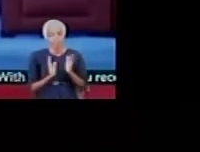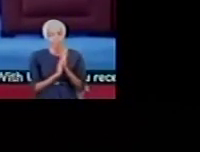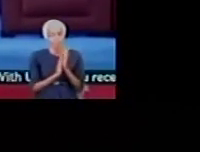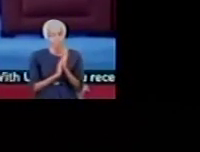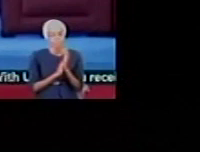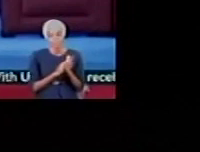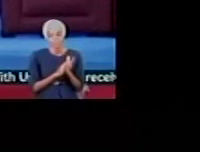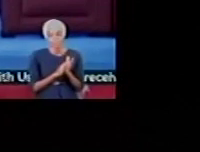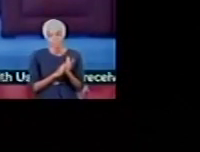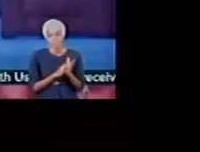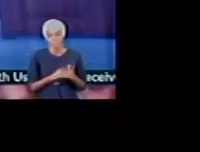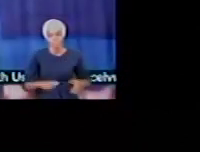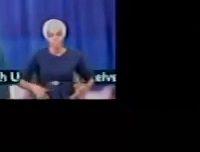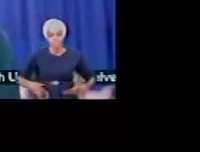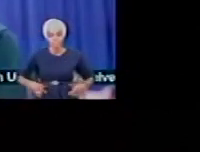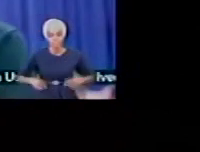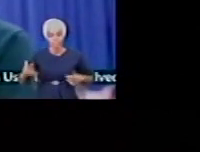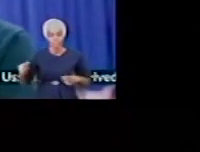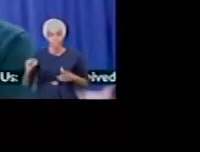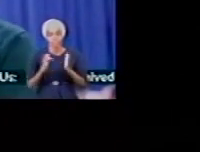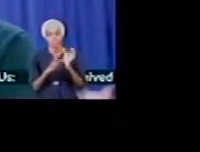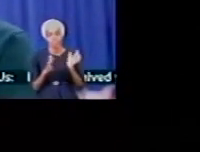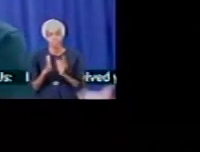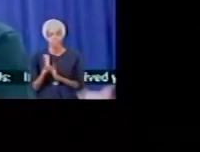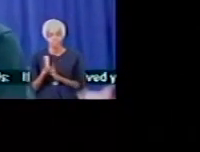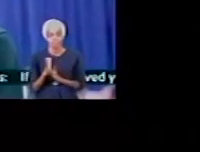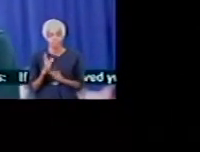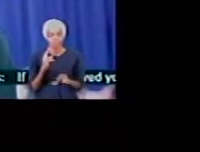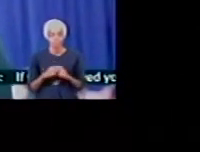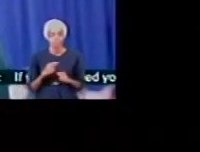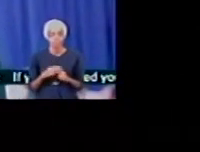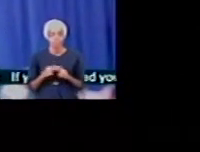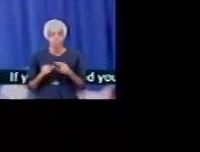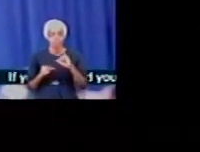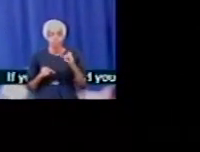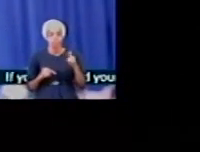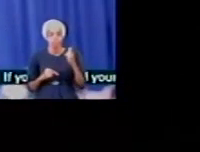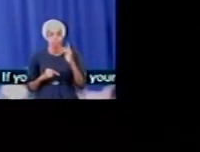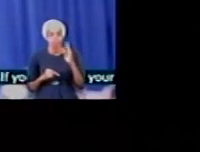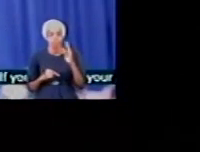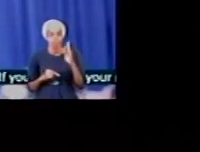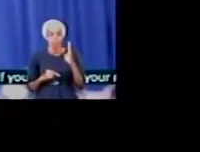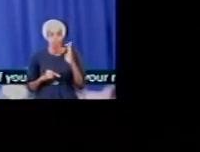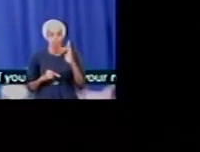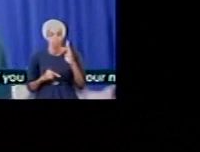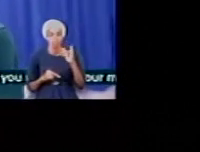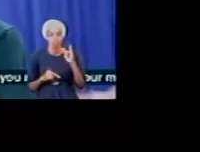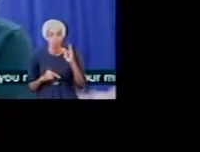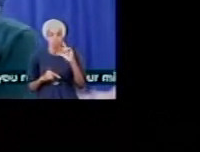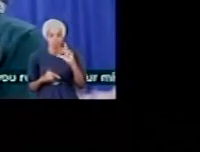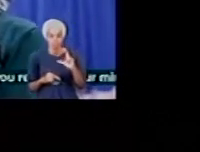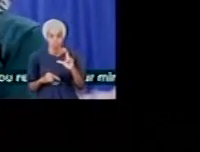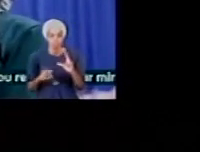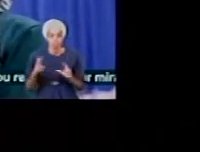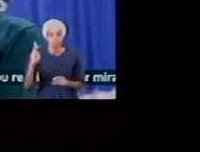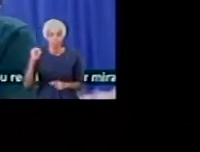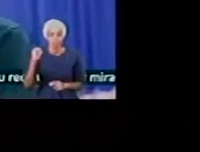Mercy. I want to testify of what God has done in my life. I thank